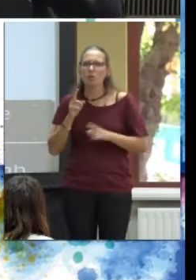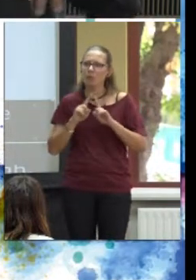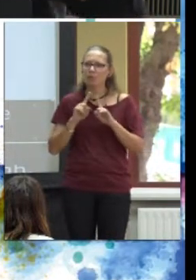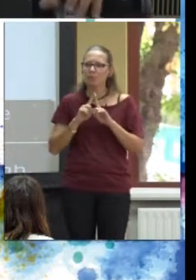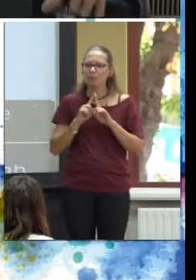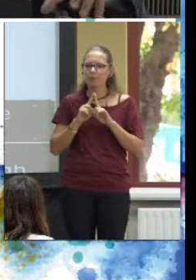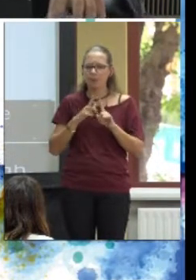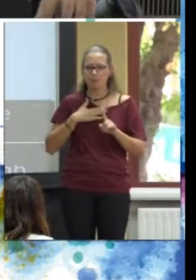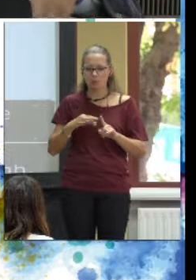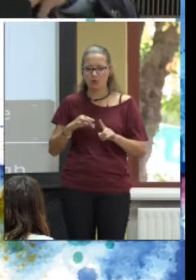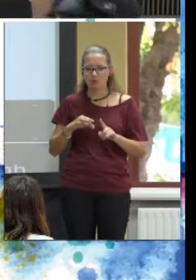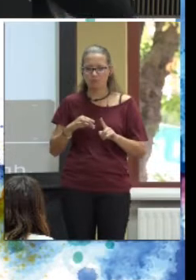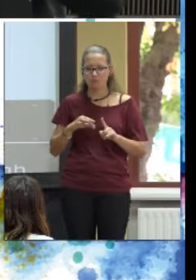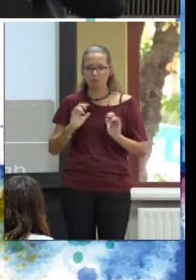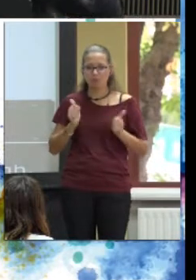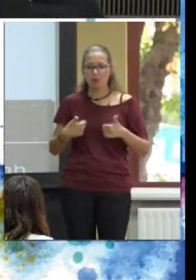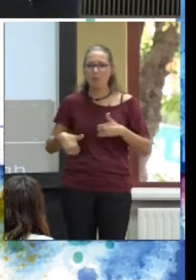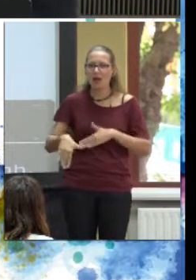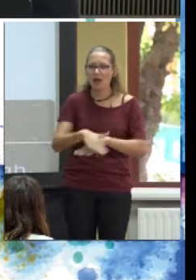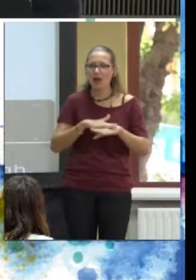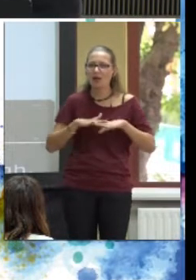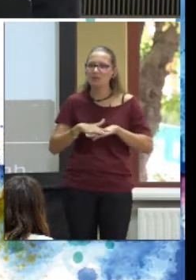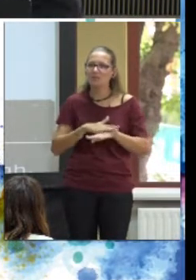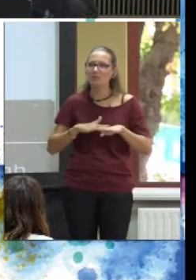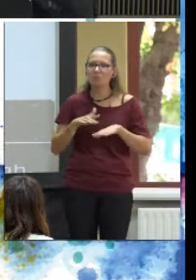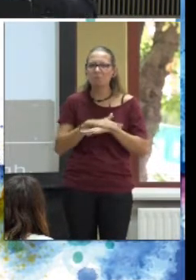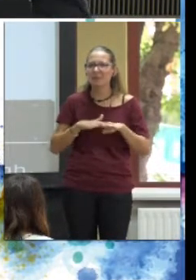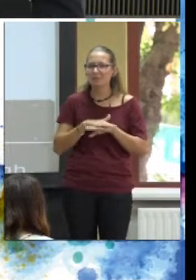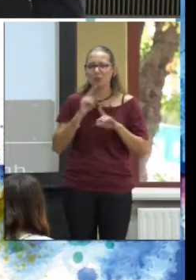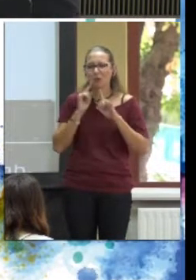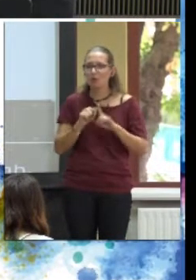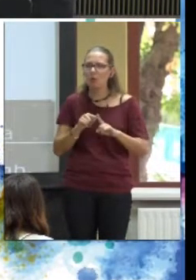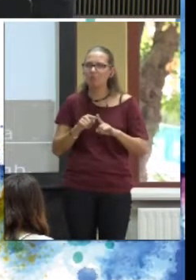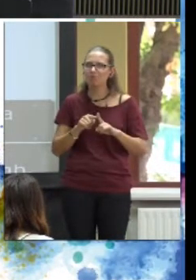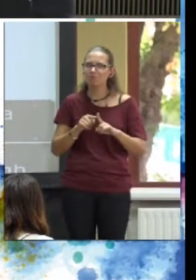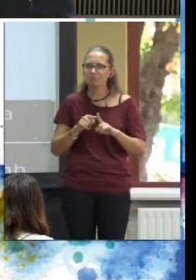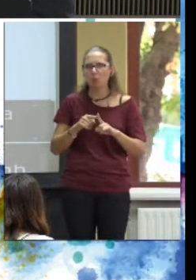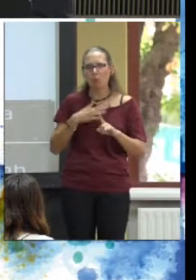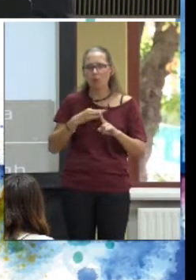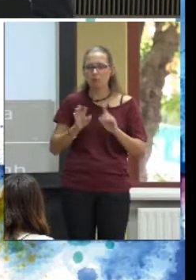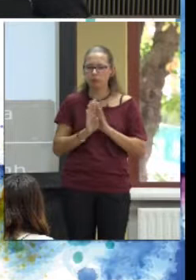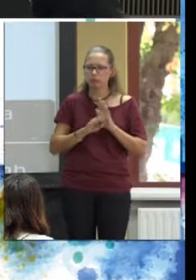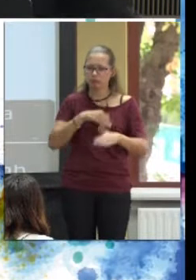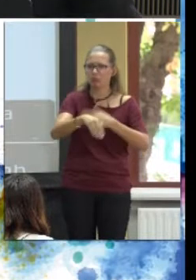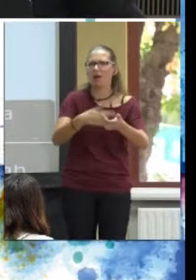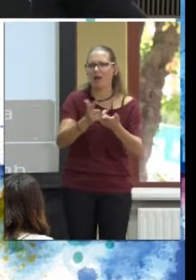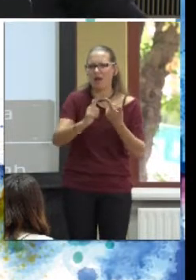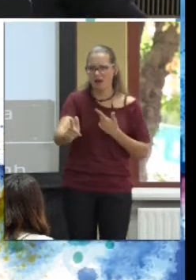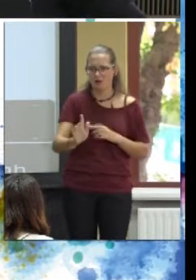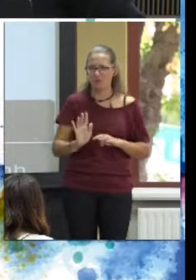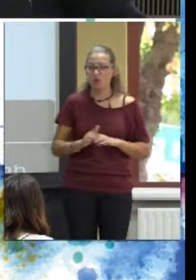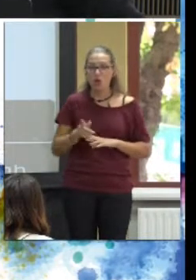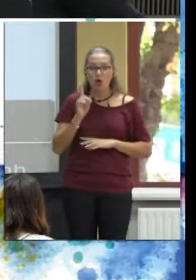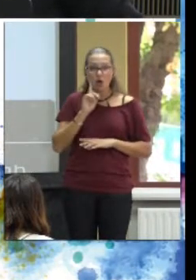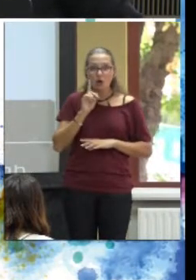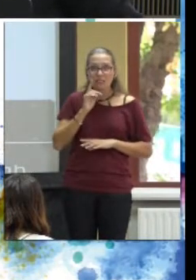goal to encompass and to lay the foundations for a